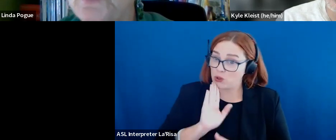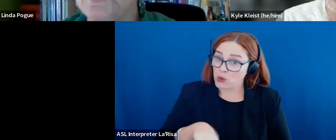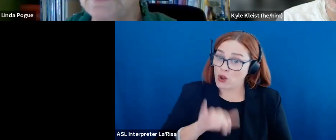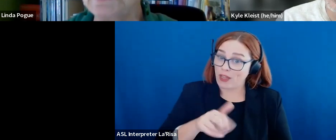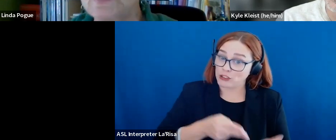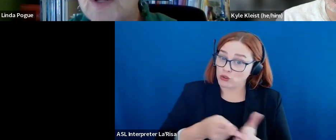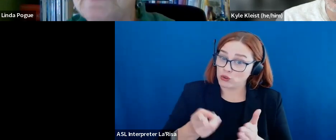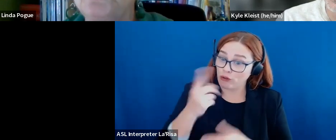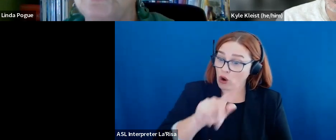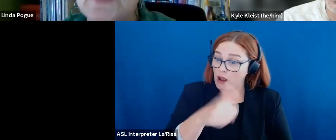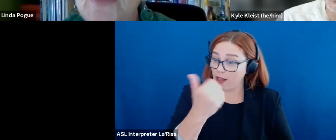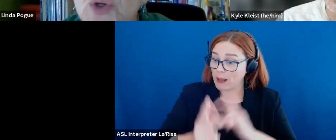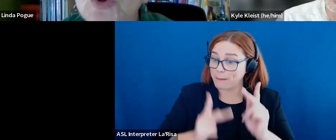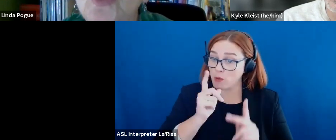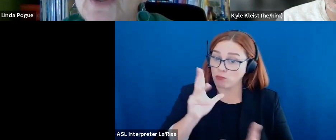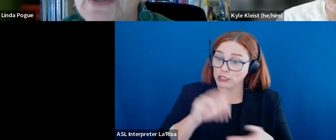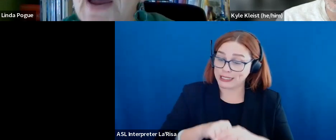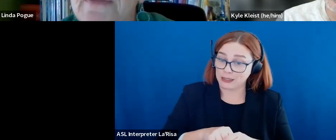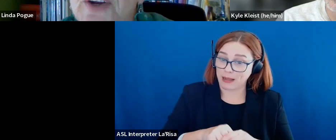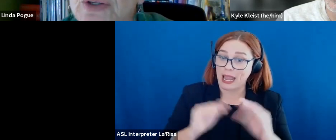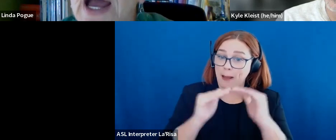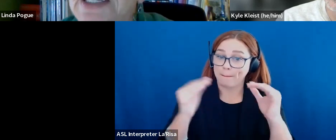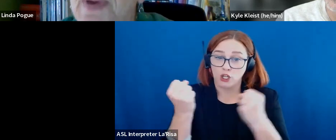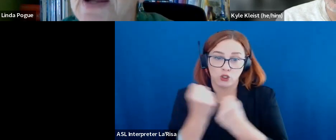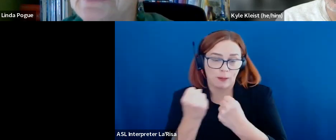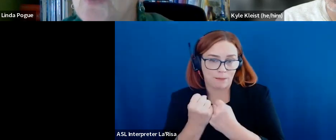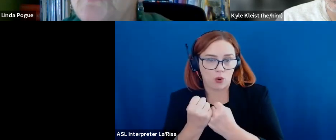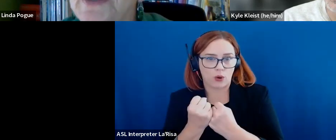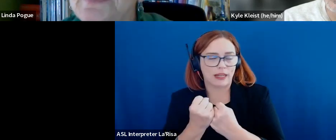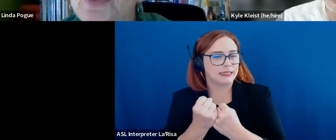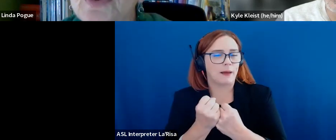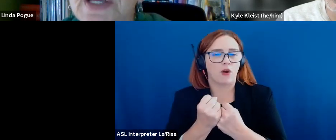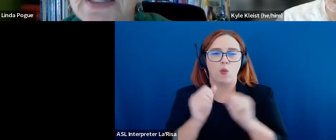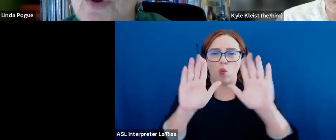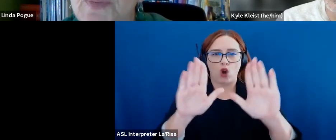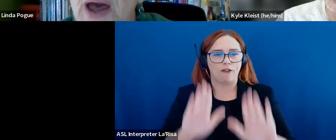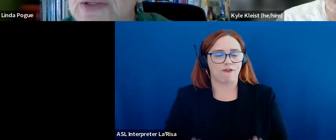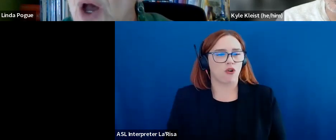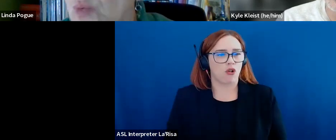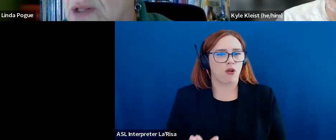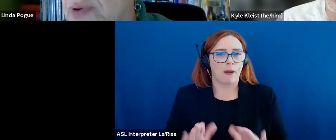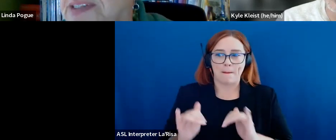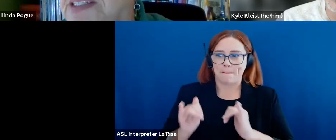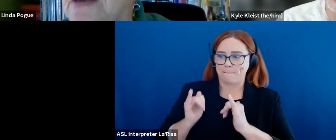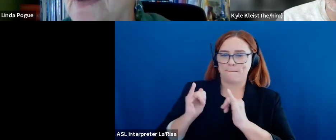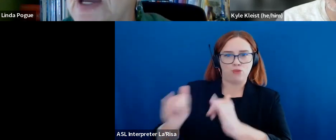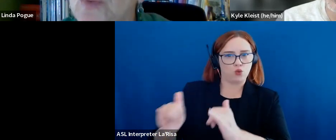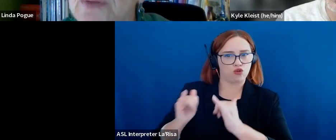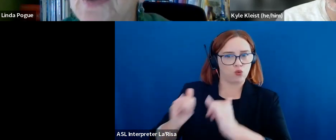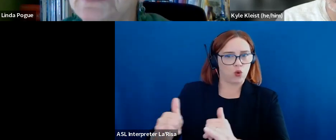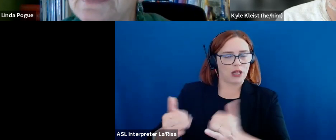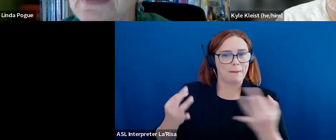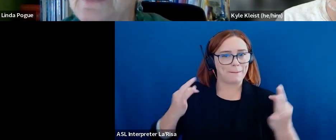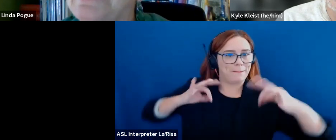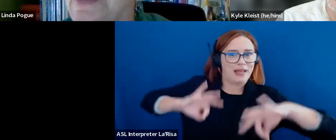in peer support. This is this wonderful mutual beneficial aspect of peer support. It's not about one person giving and